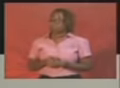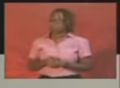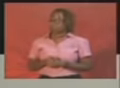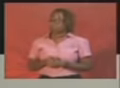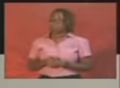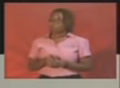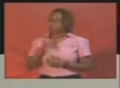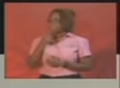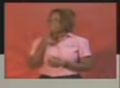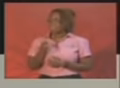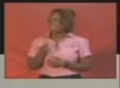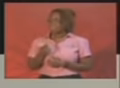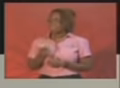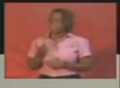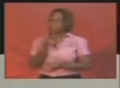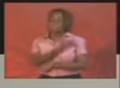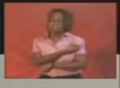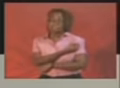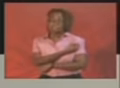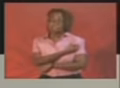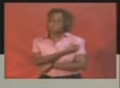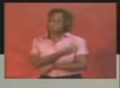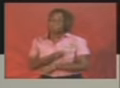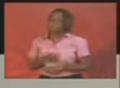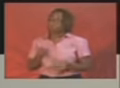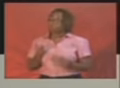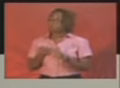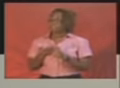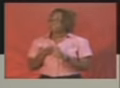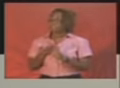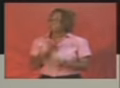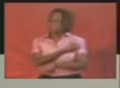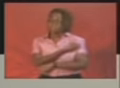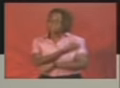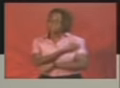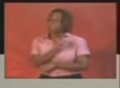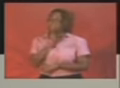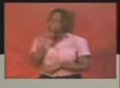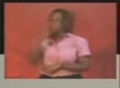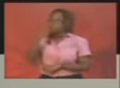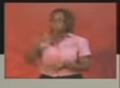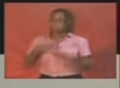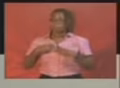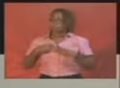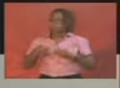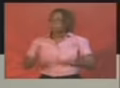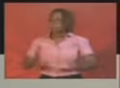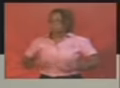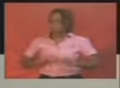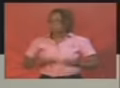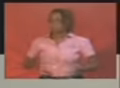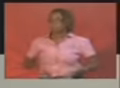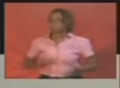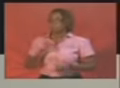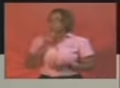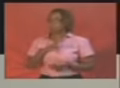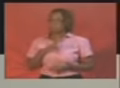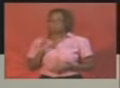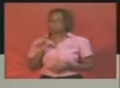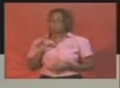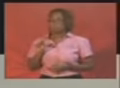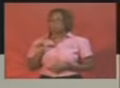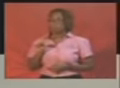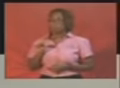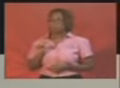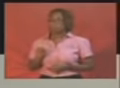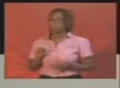women. I just want to clarify, is it just this AstraZeneca vaccine, or is it any of the other candidates that right now it doesn't look like they should be